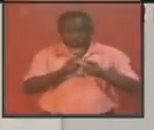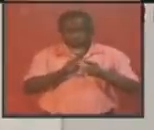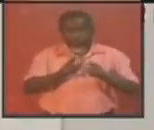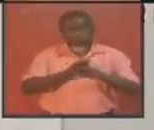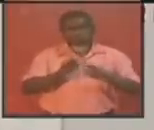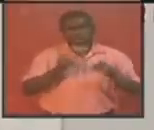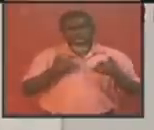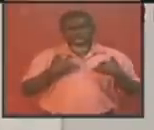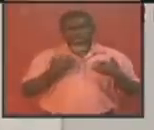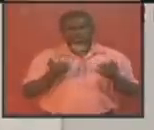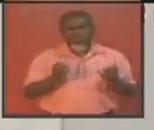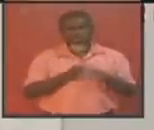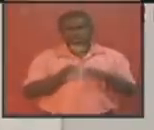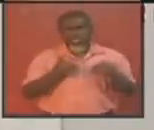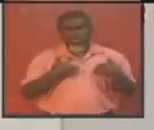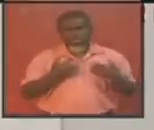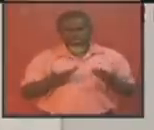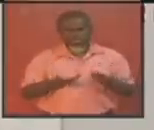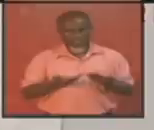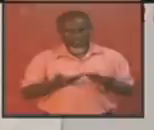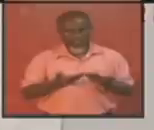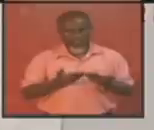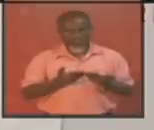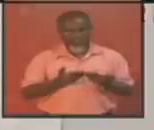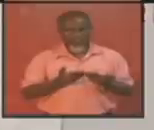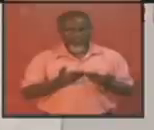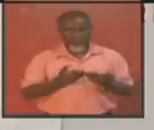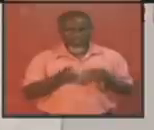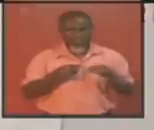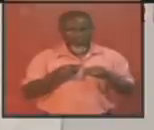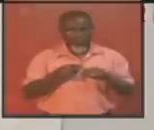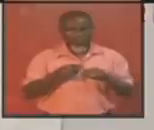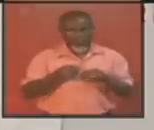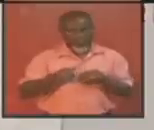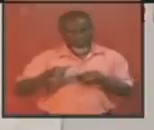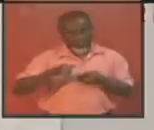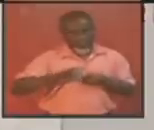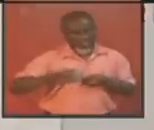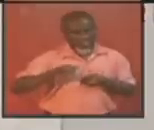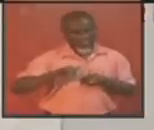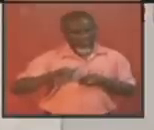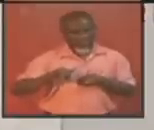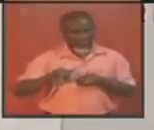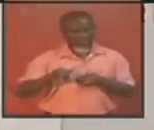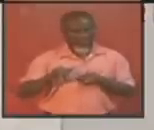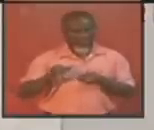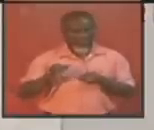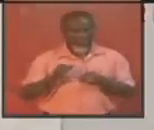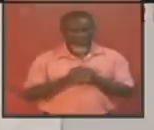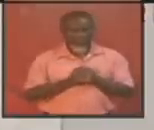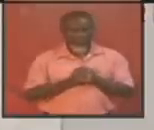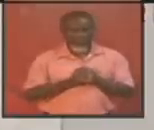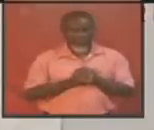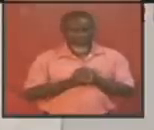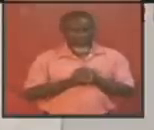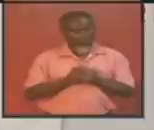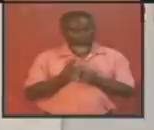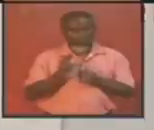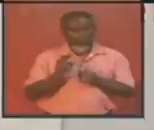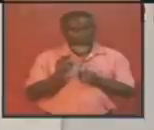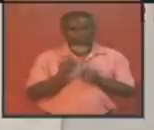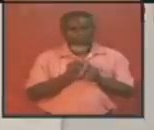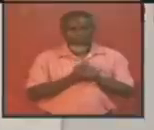from India with respect to the provision of same to Trinidad and Tobago. But based on the